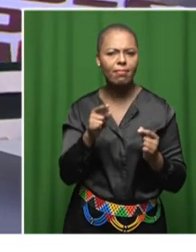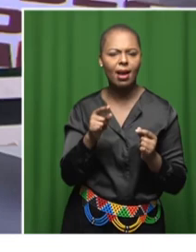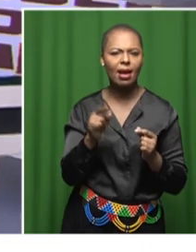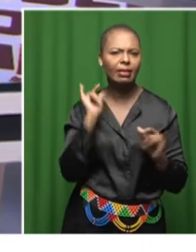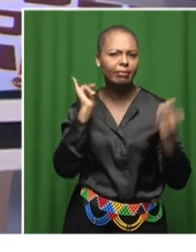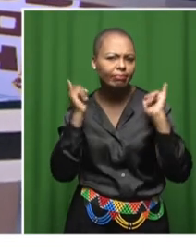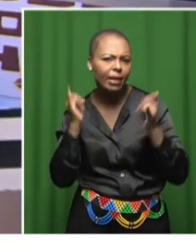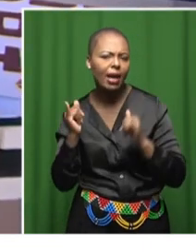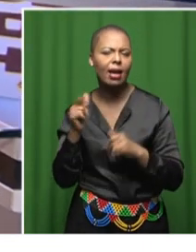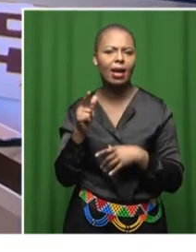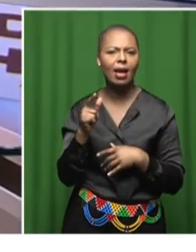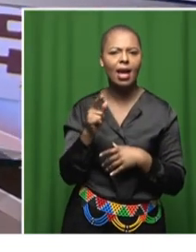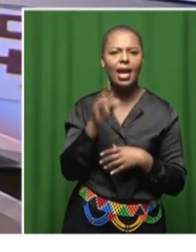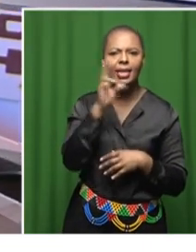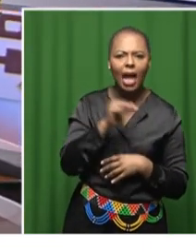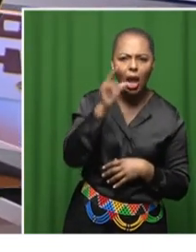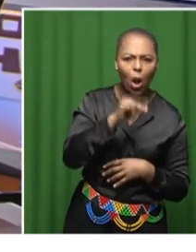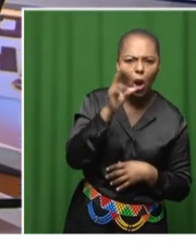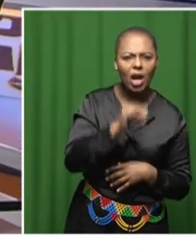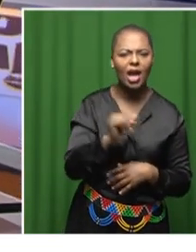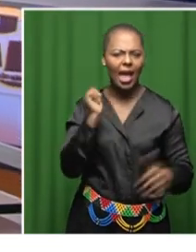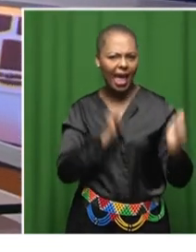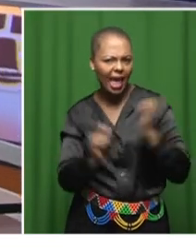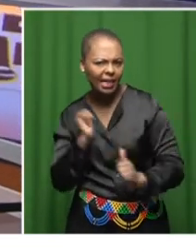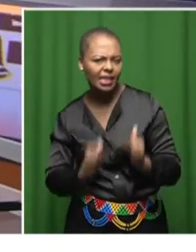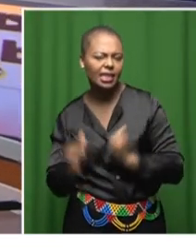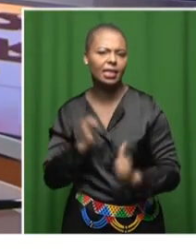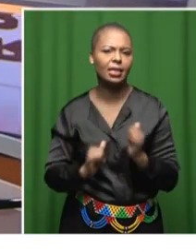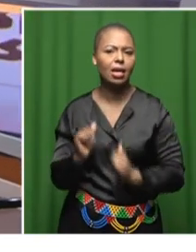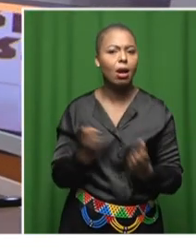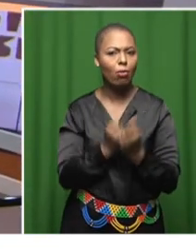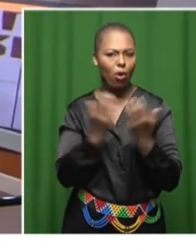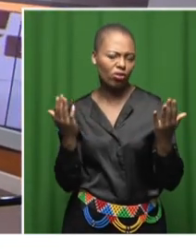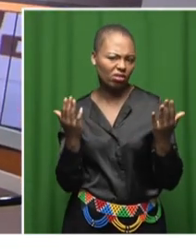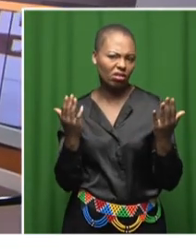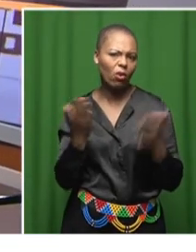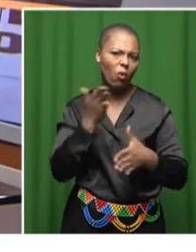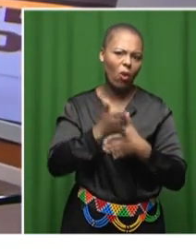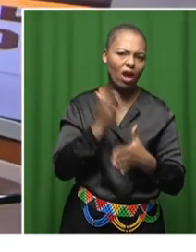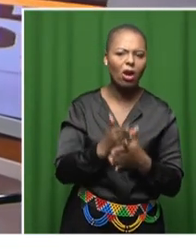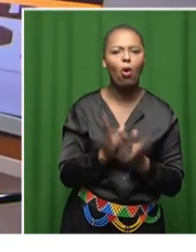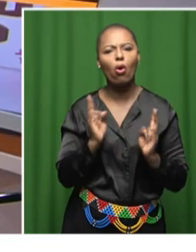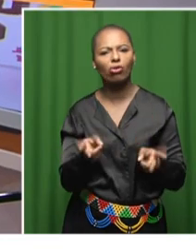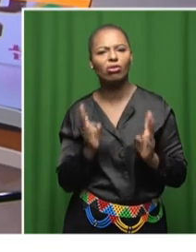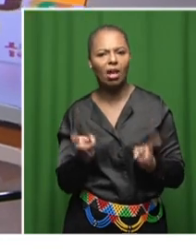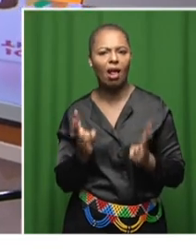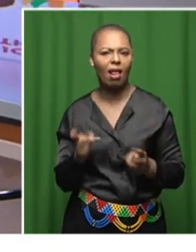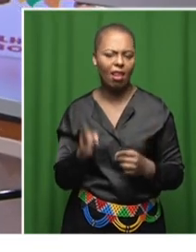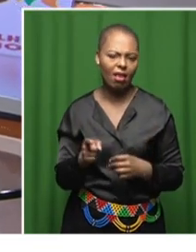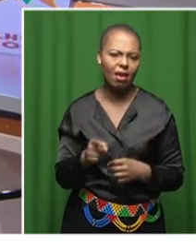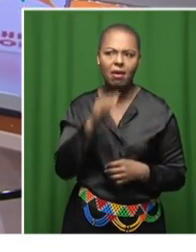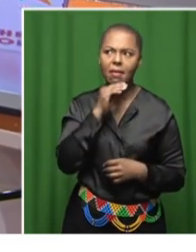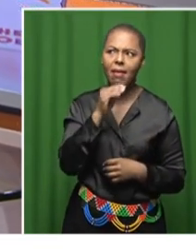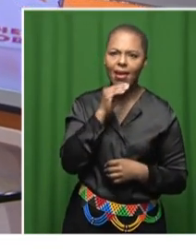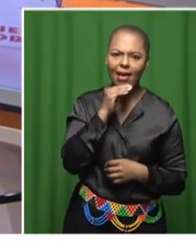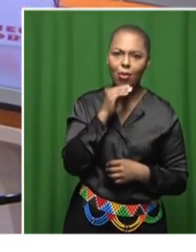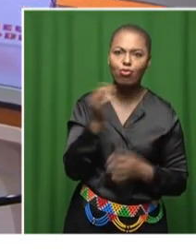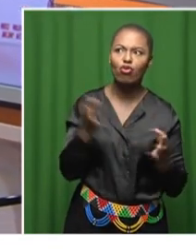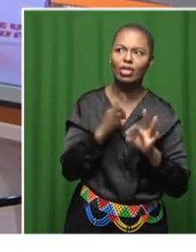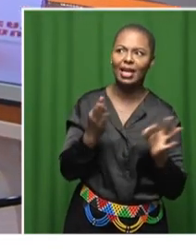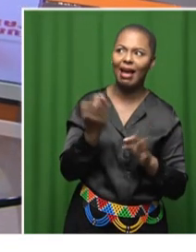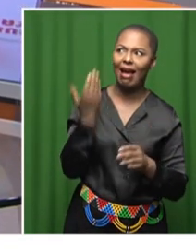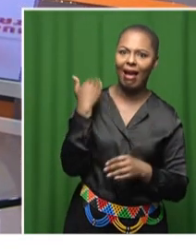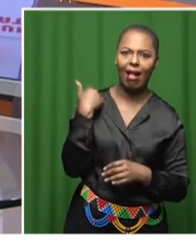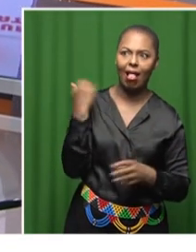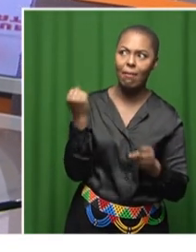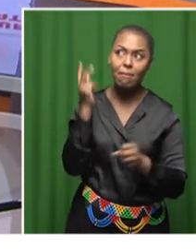and most of the work is original. The music has never been heard before. But also